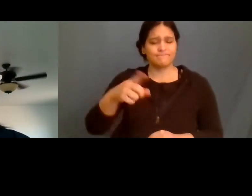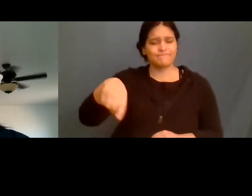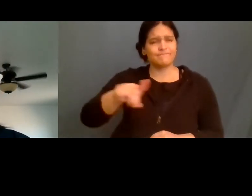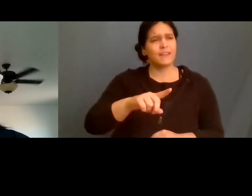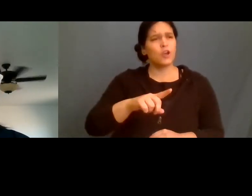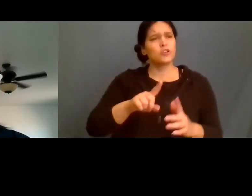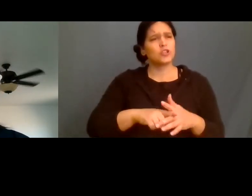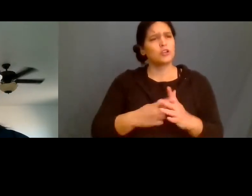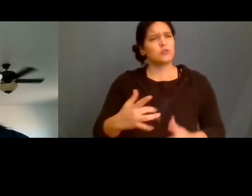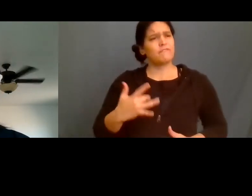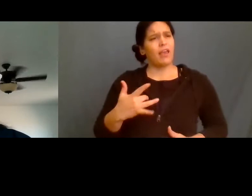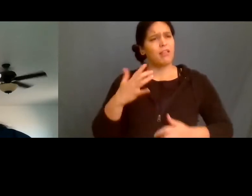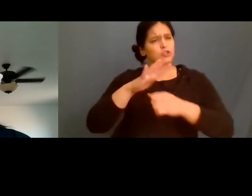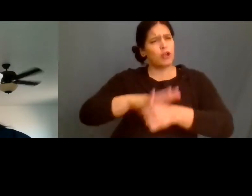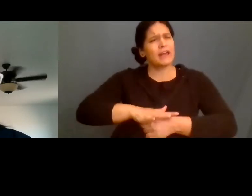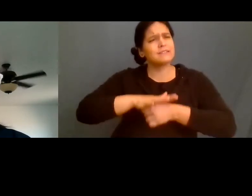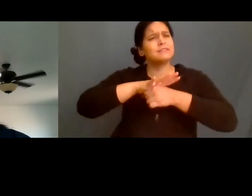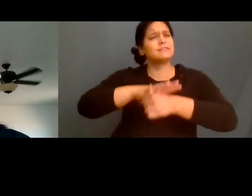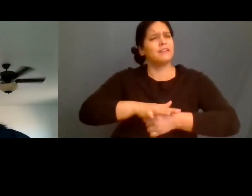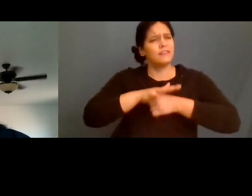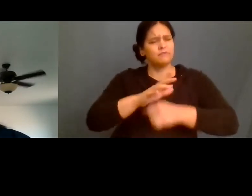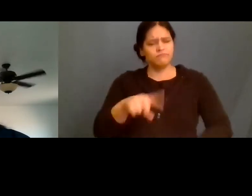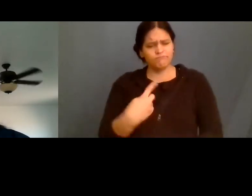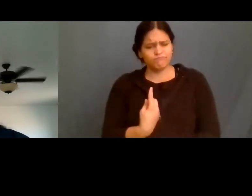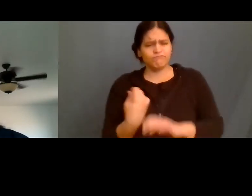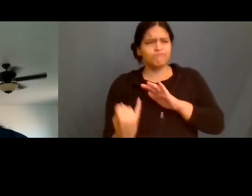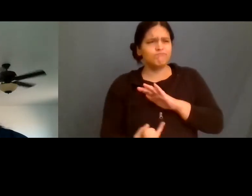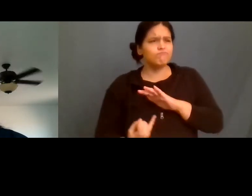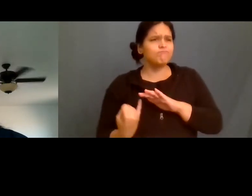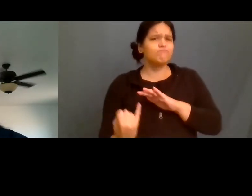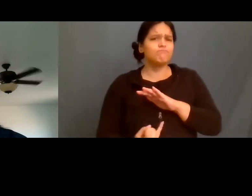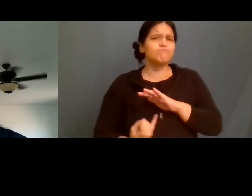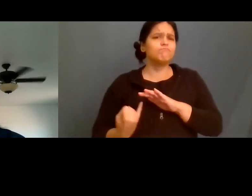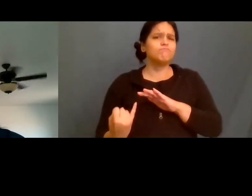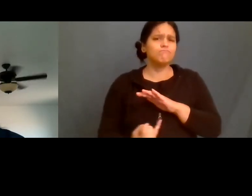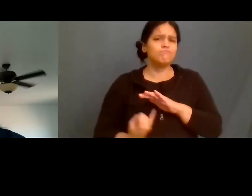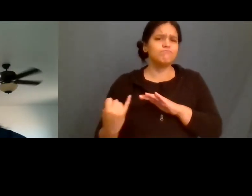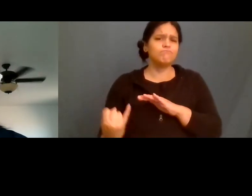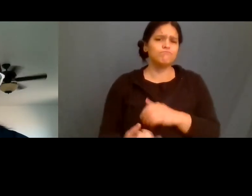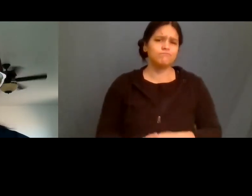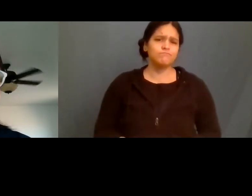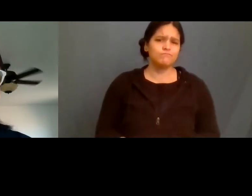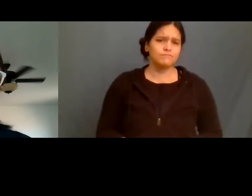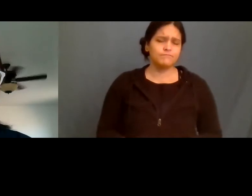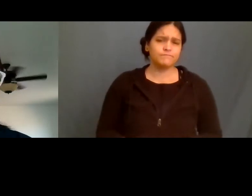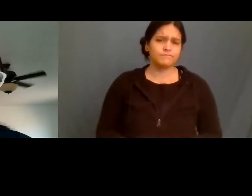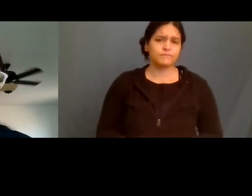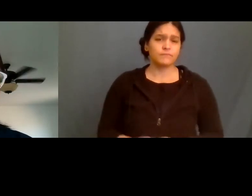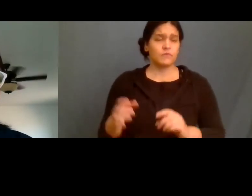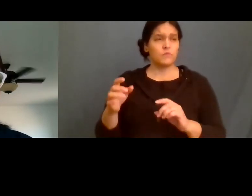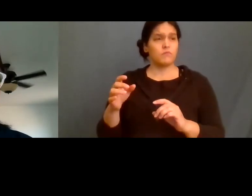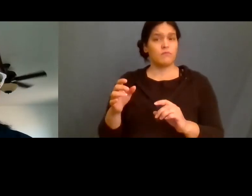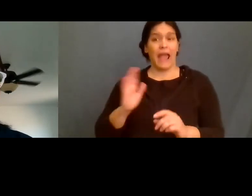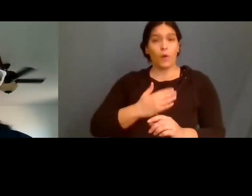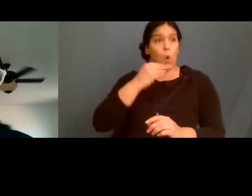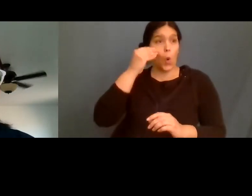starting to feel the stress of being alone, being isolated. And from our home visits are